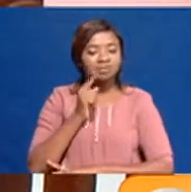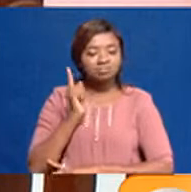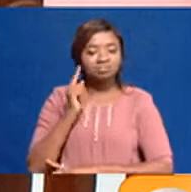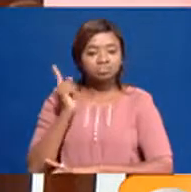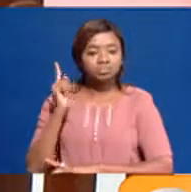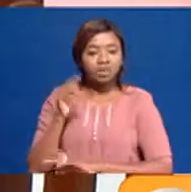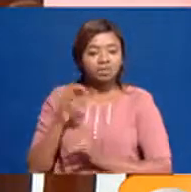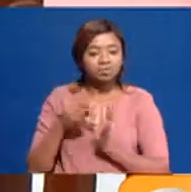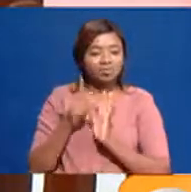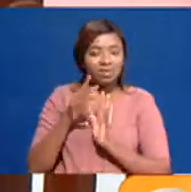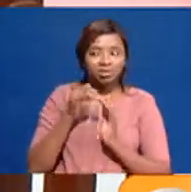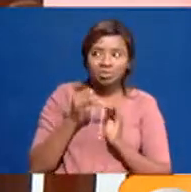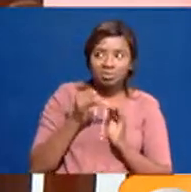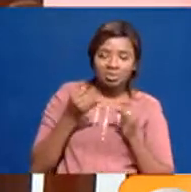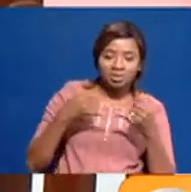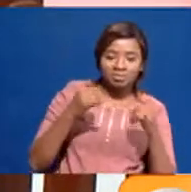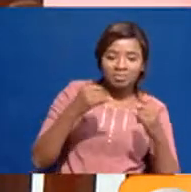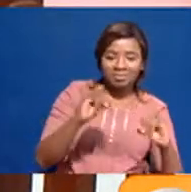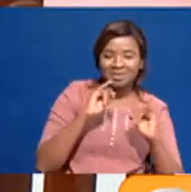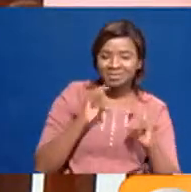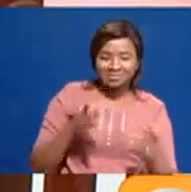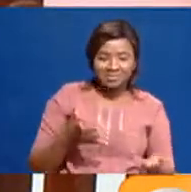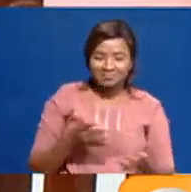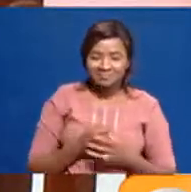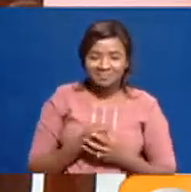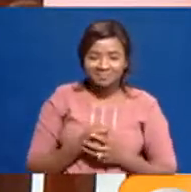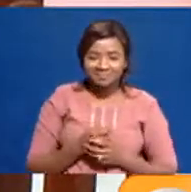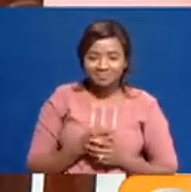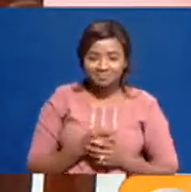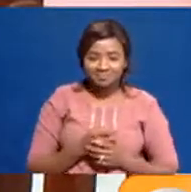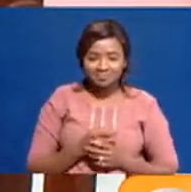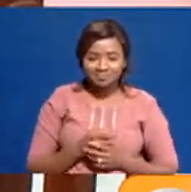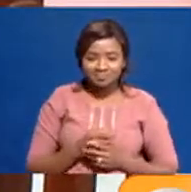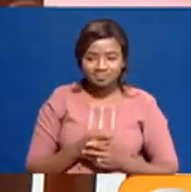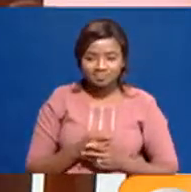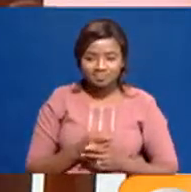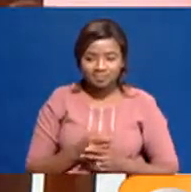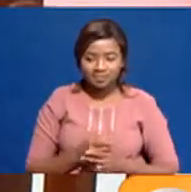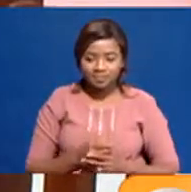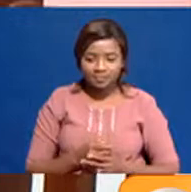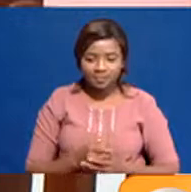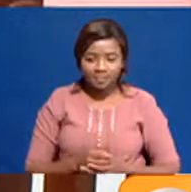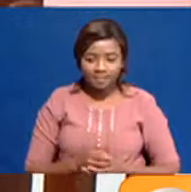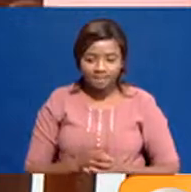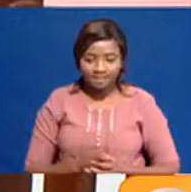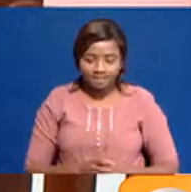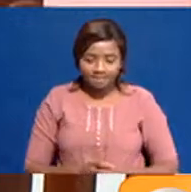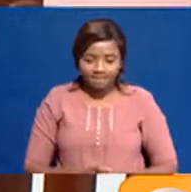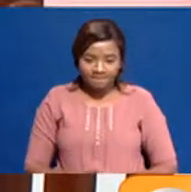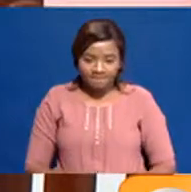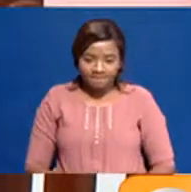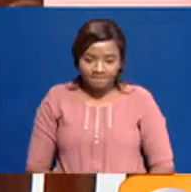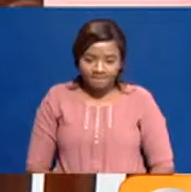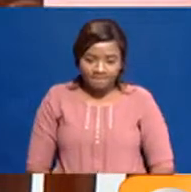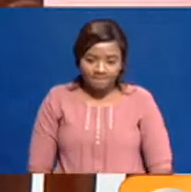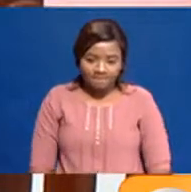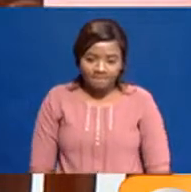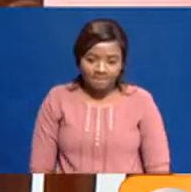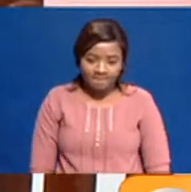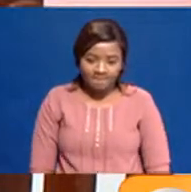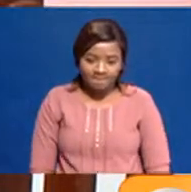seen the politicians have been guarding themselves so that you don't lose that